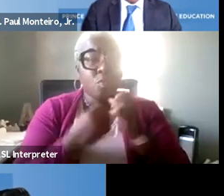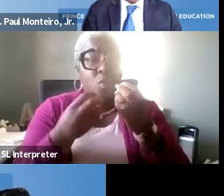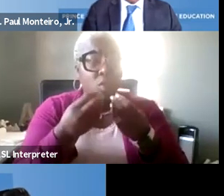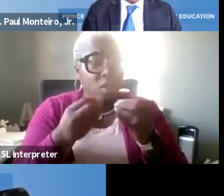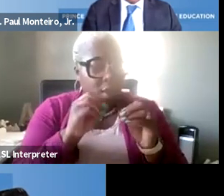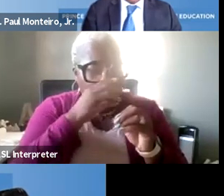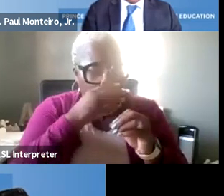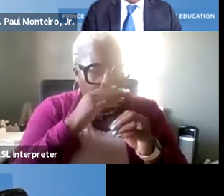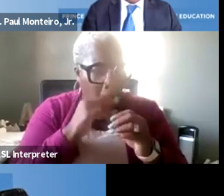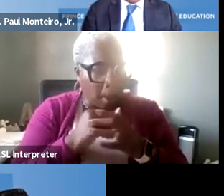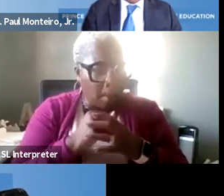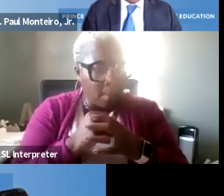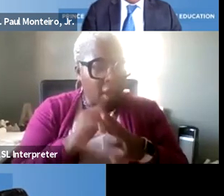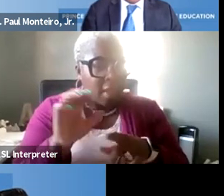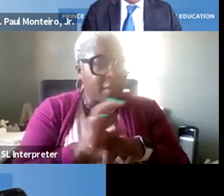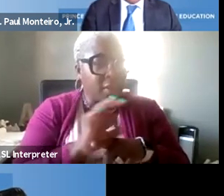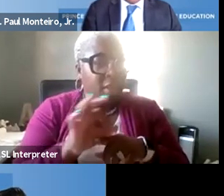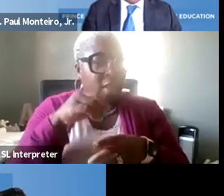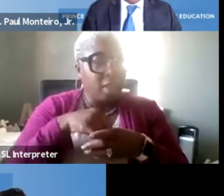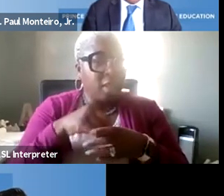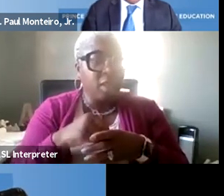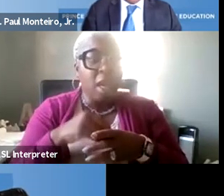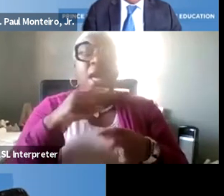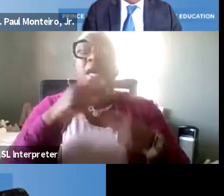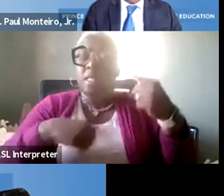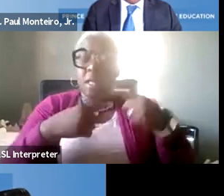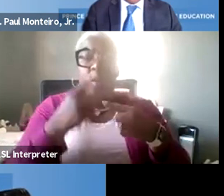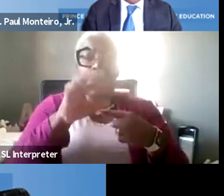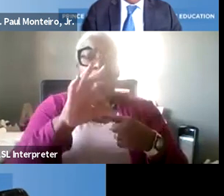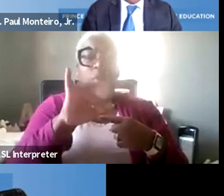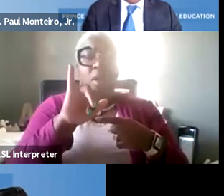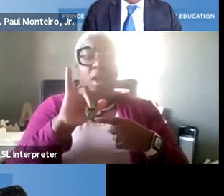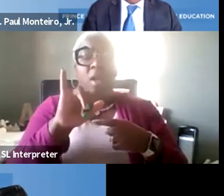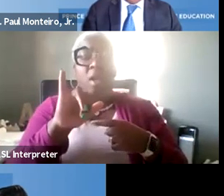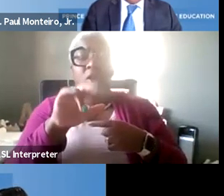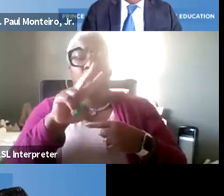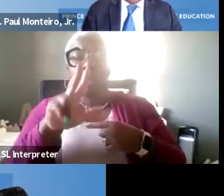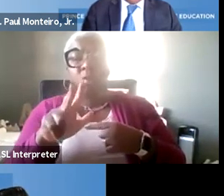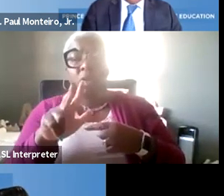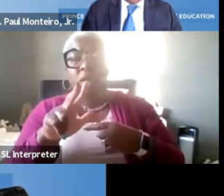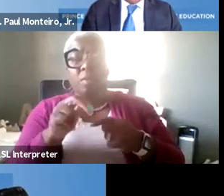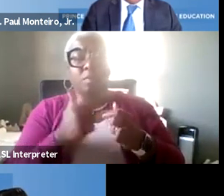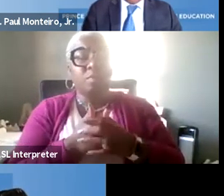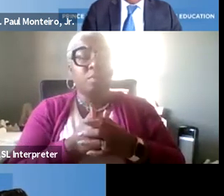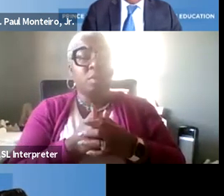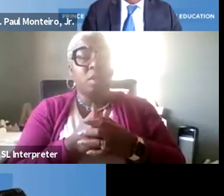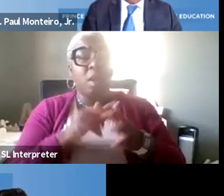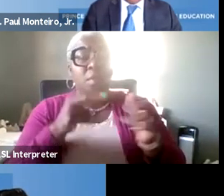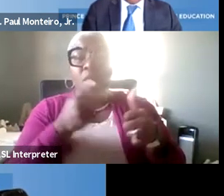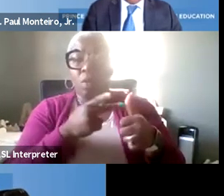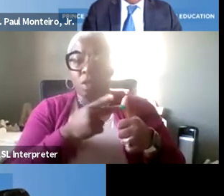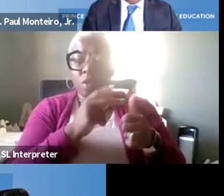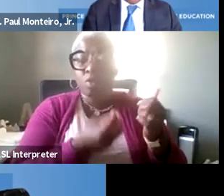comprehensive upgrades of facilities in Cycle 1, which are FY23 priorities as follows. In the school